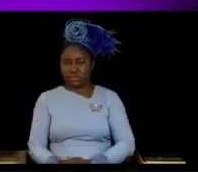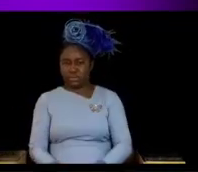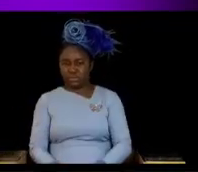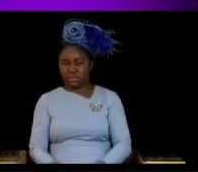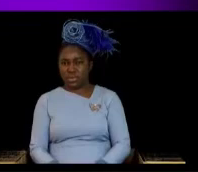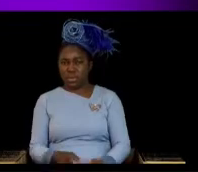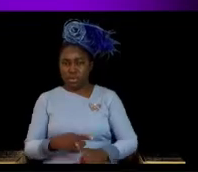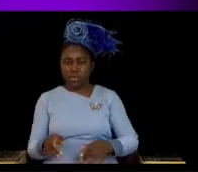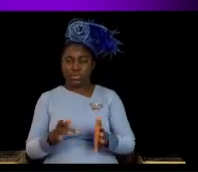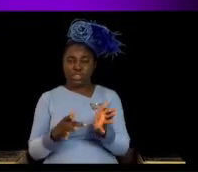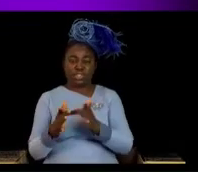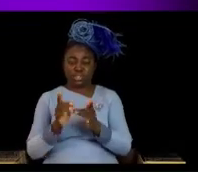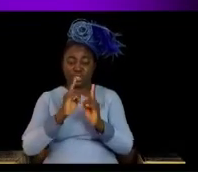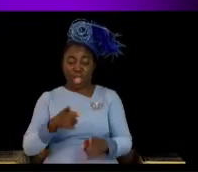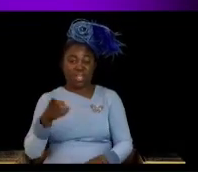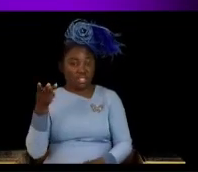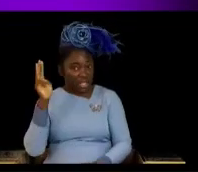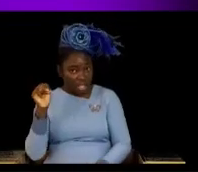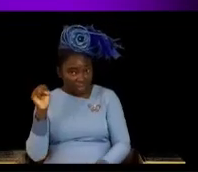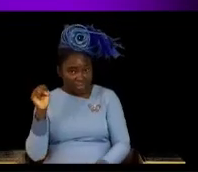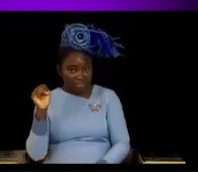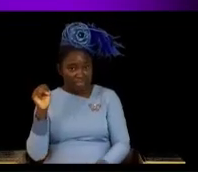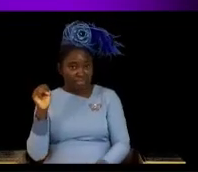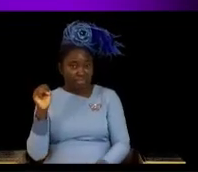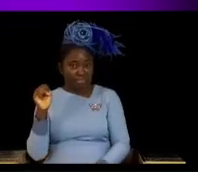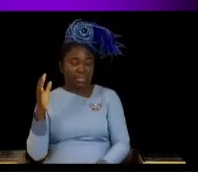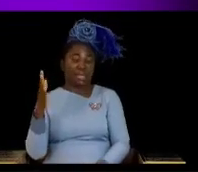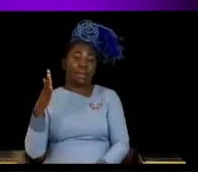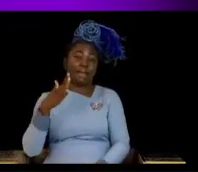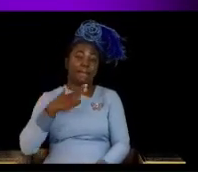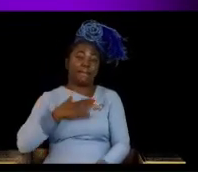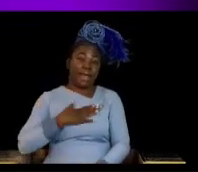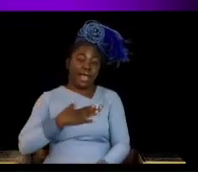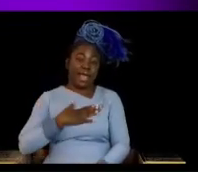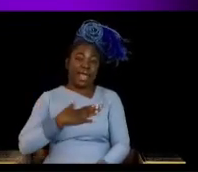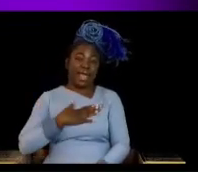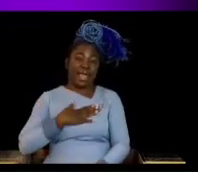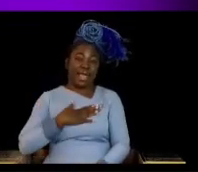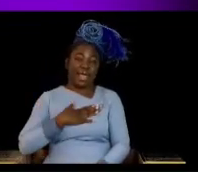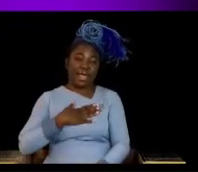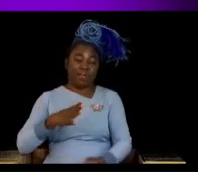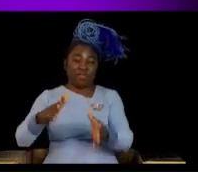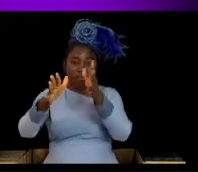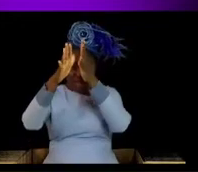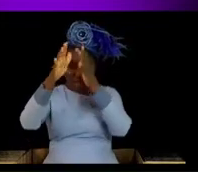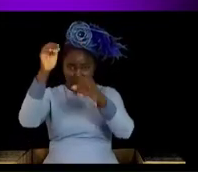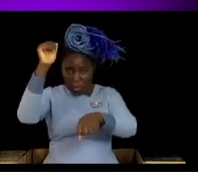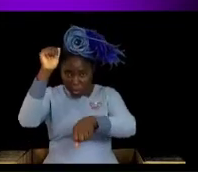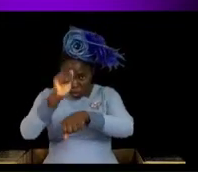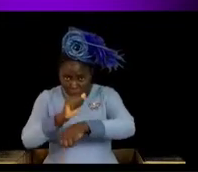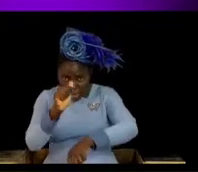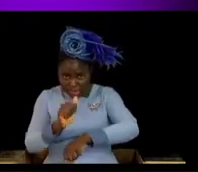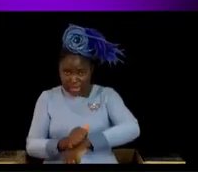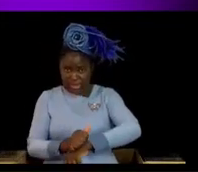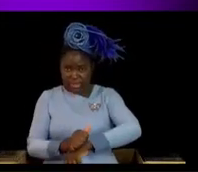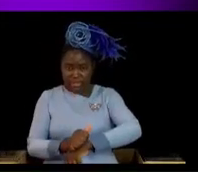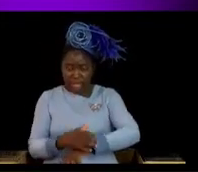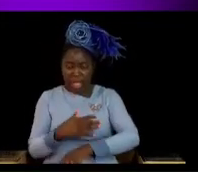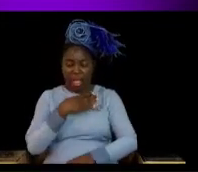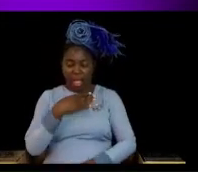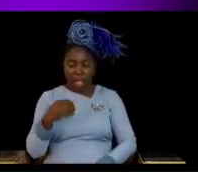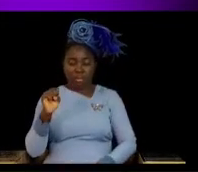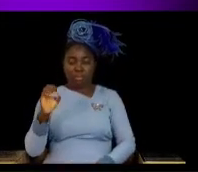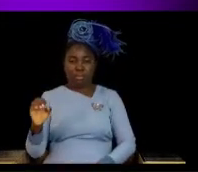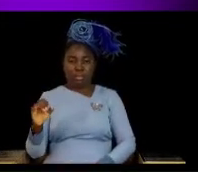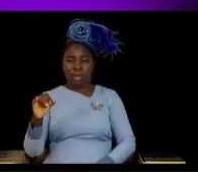Jesus answered them, my Father worketh. Either through